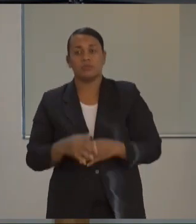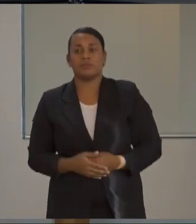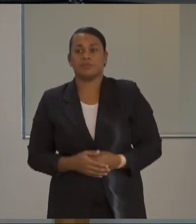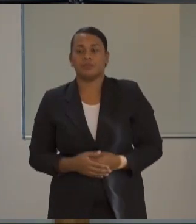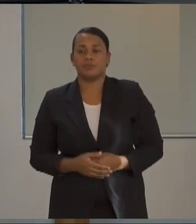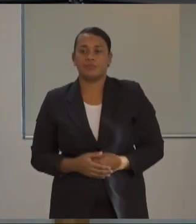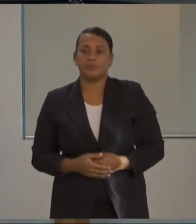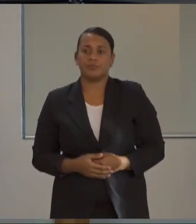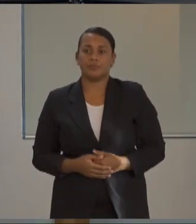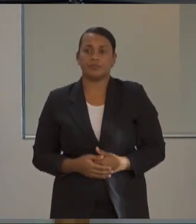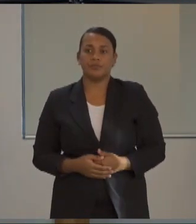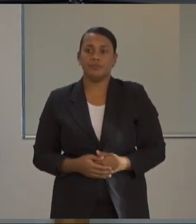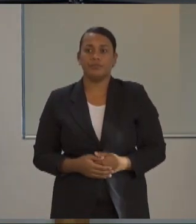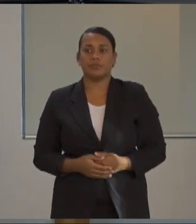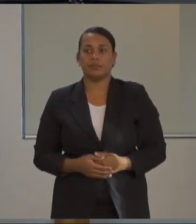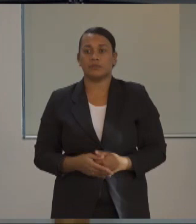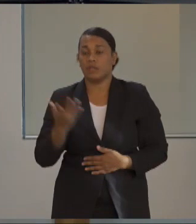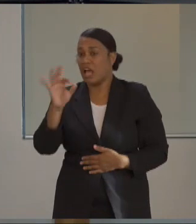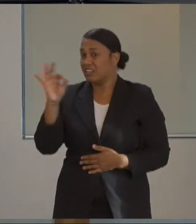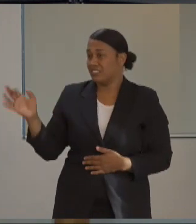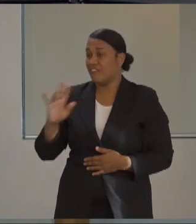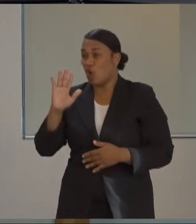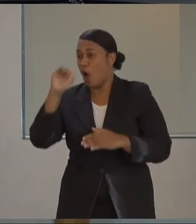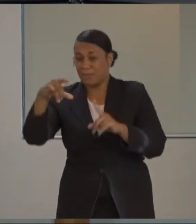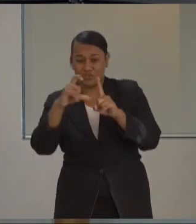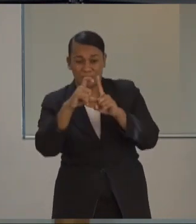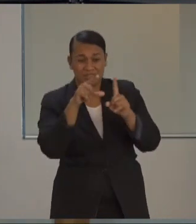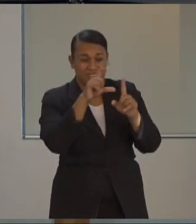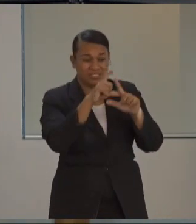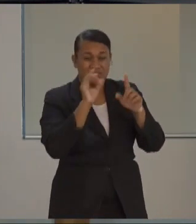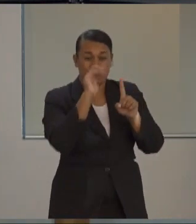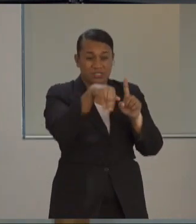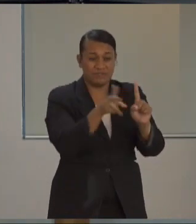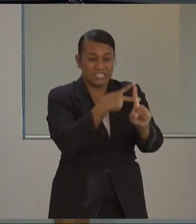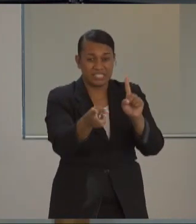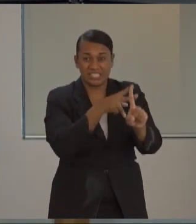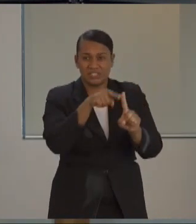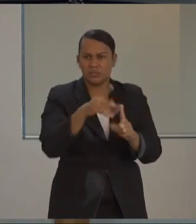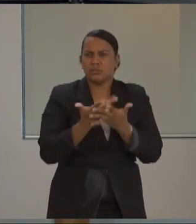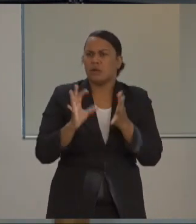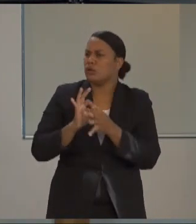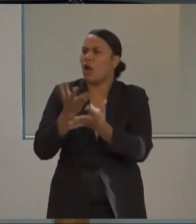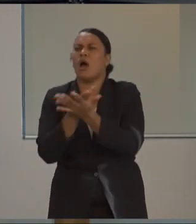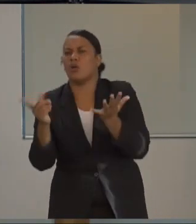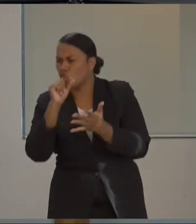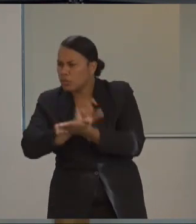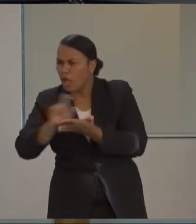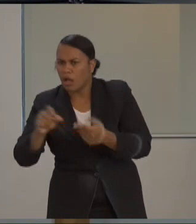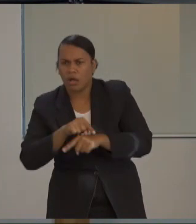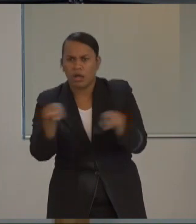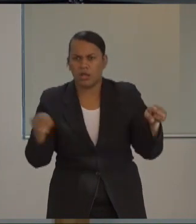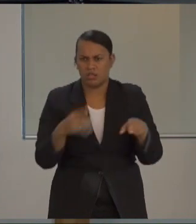Commissioner, good afternoon. With regards to domestic violence, what is the message that you'll send out there, that you'd like to send out there to would-be